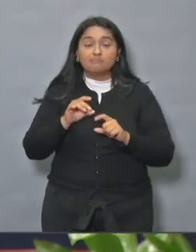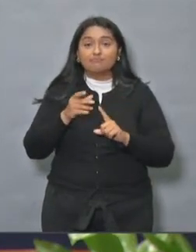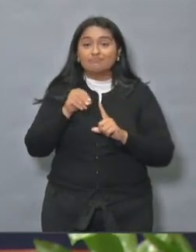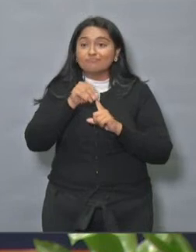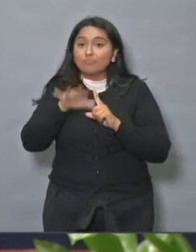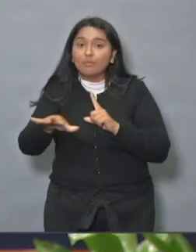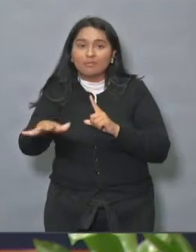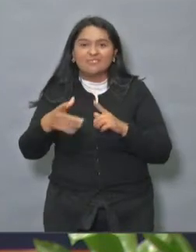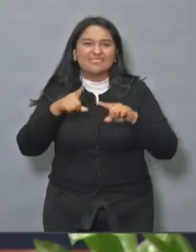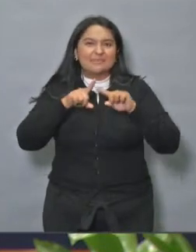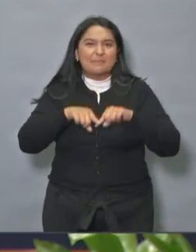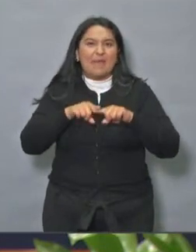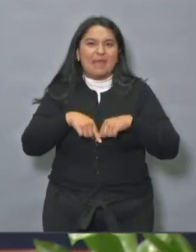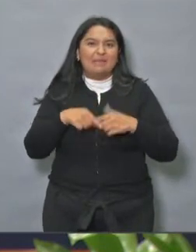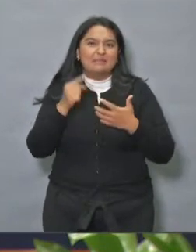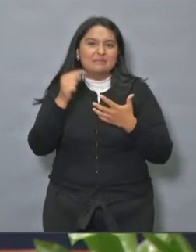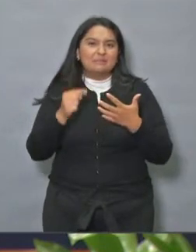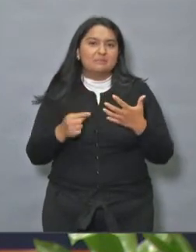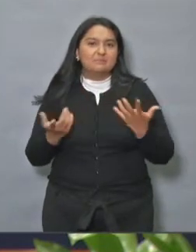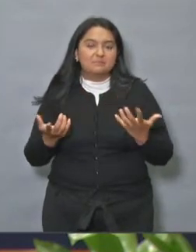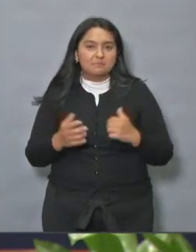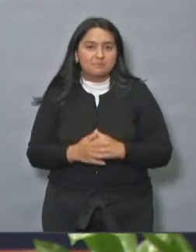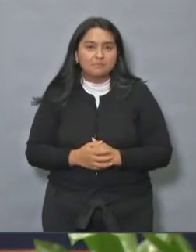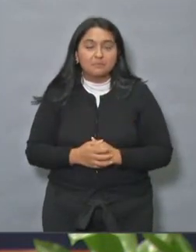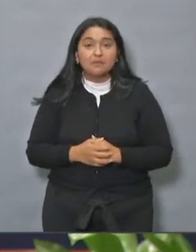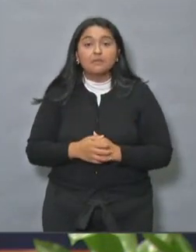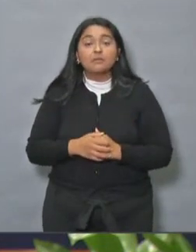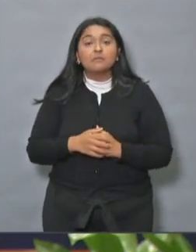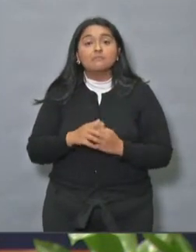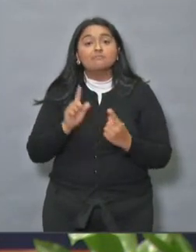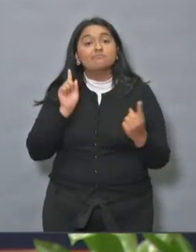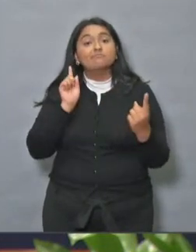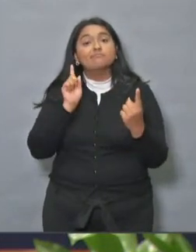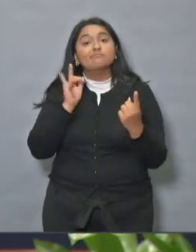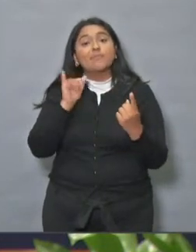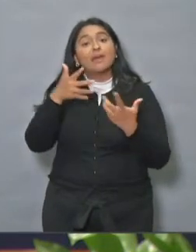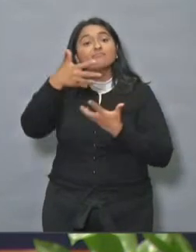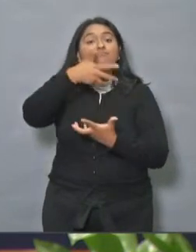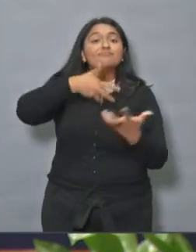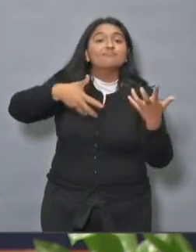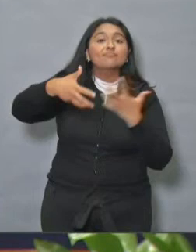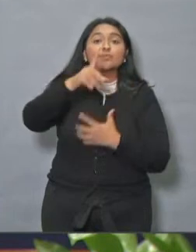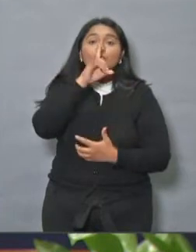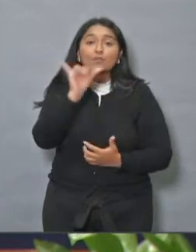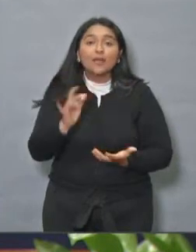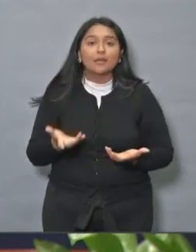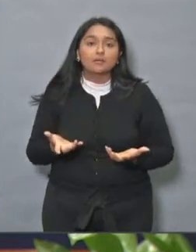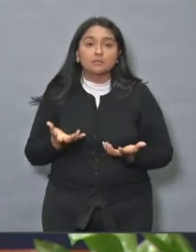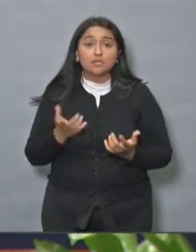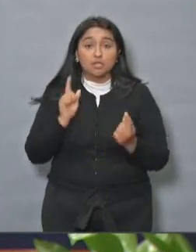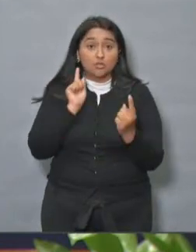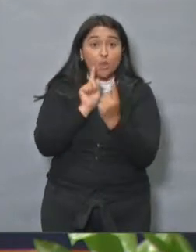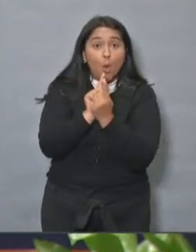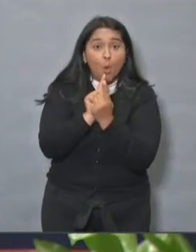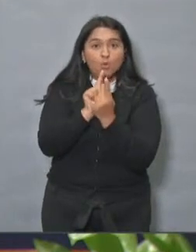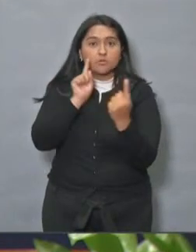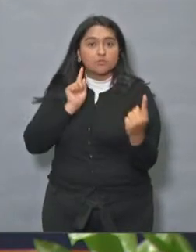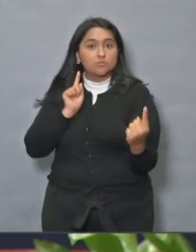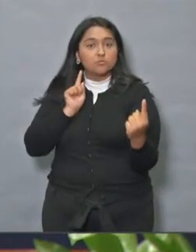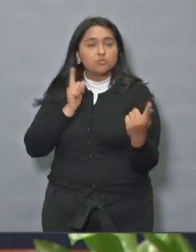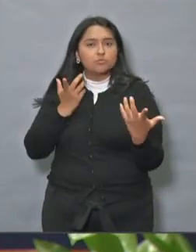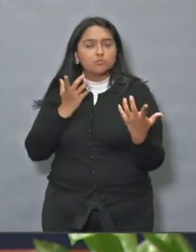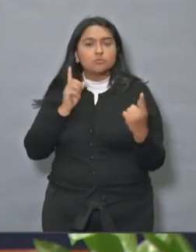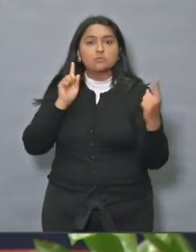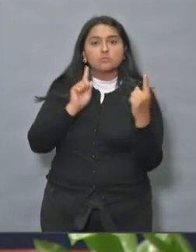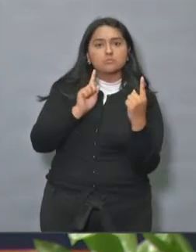number of things. The characteristics of that encounter matter a great deal. How close you were to the person, how long you were in